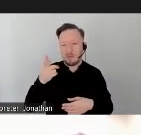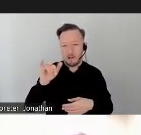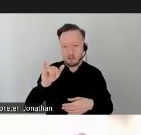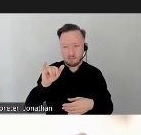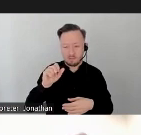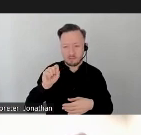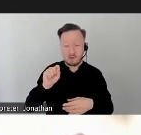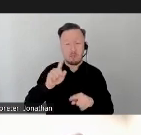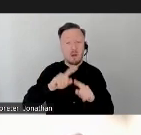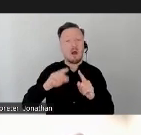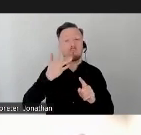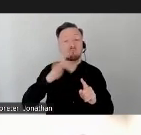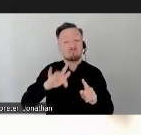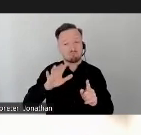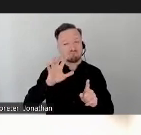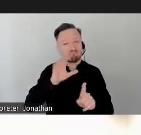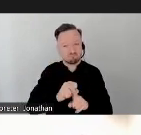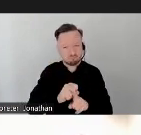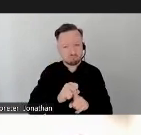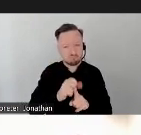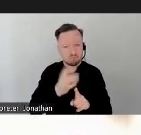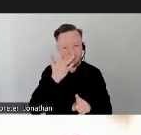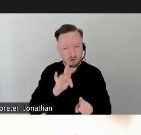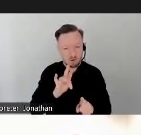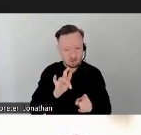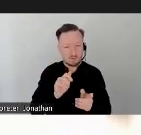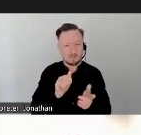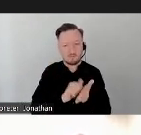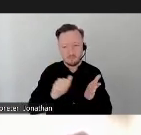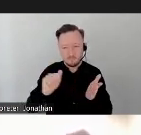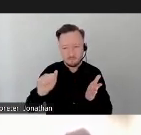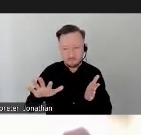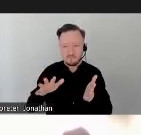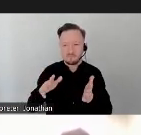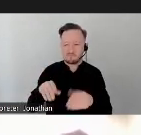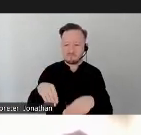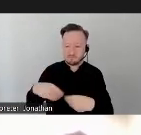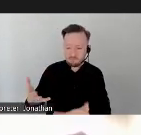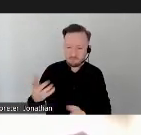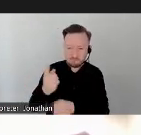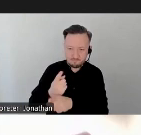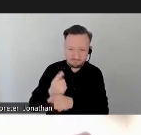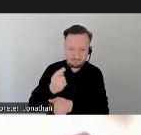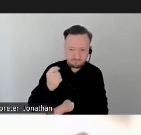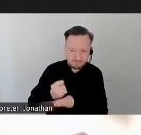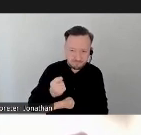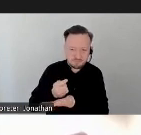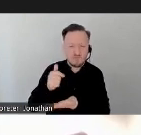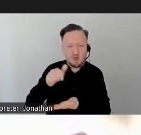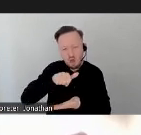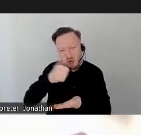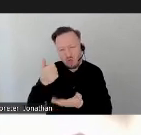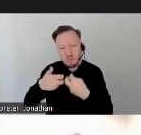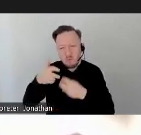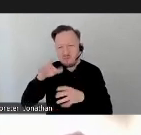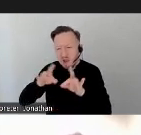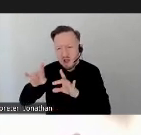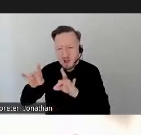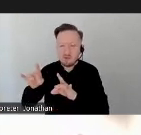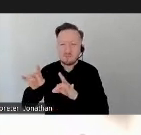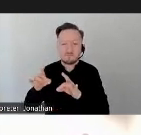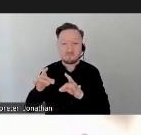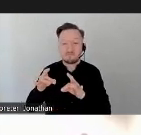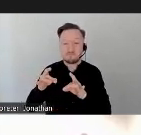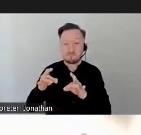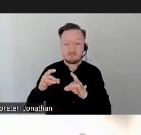enough. And so he was able to receive the appropriate treatment. Other issues were found, and he's